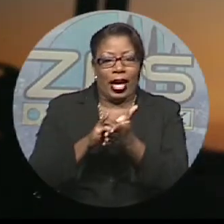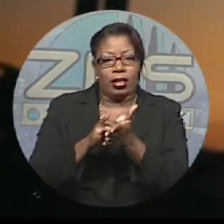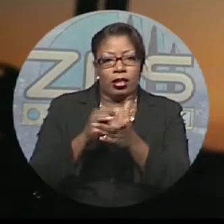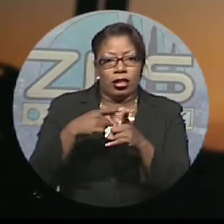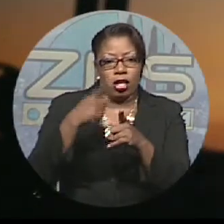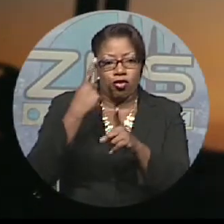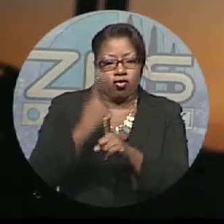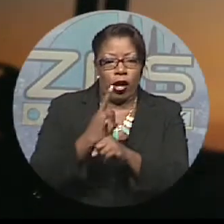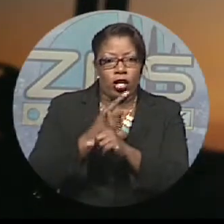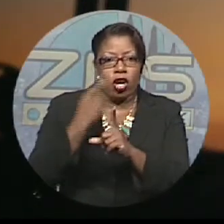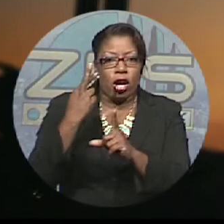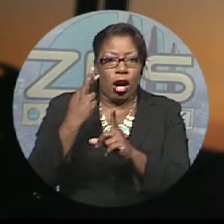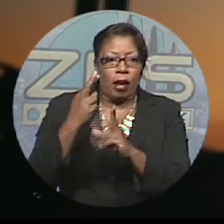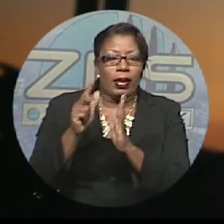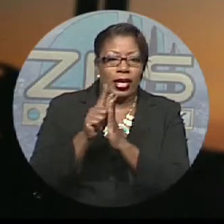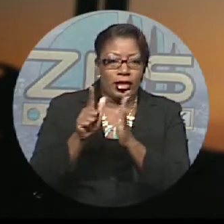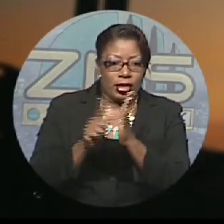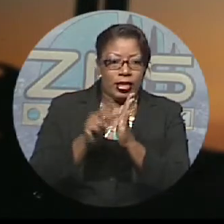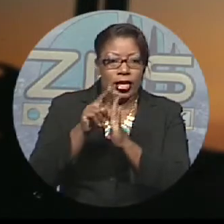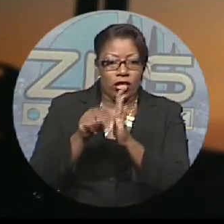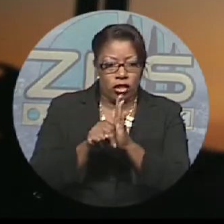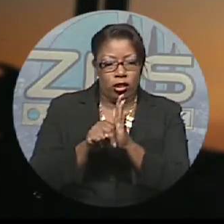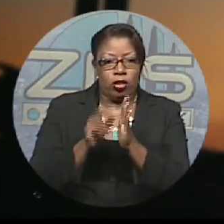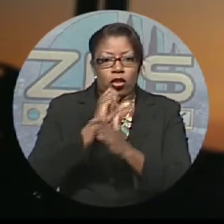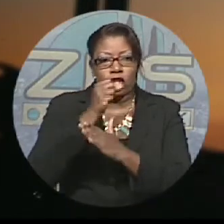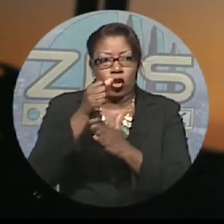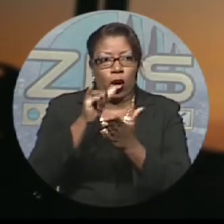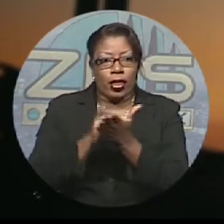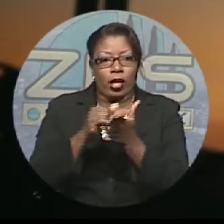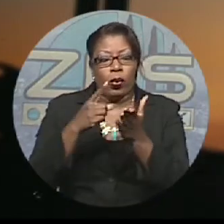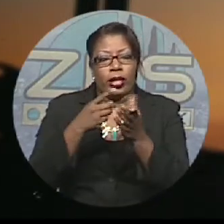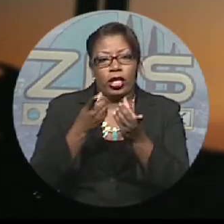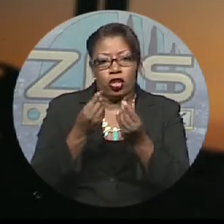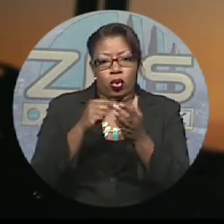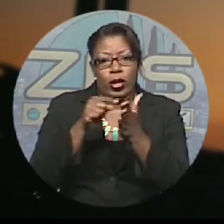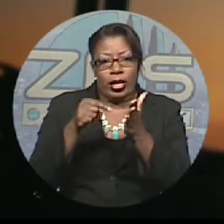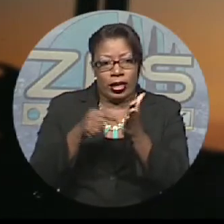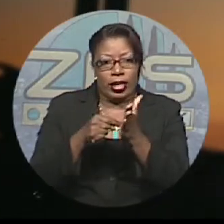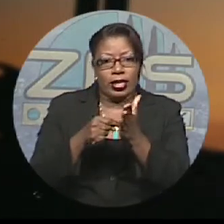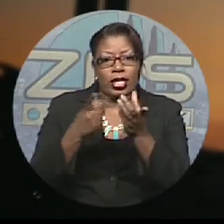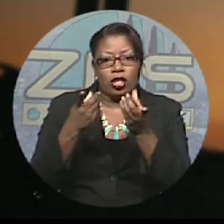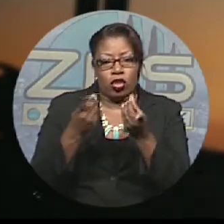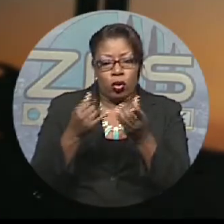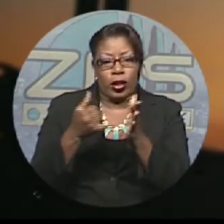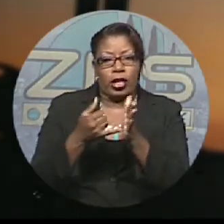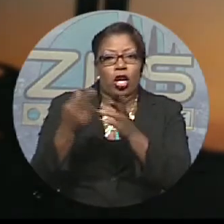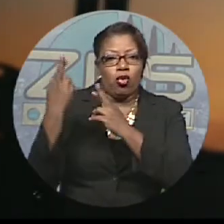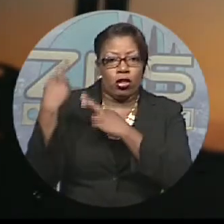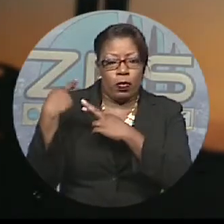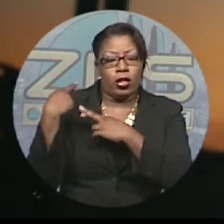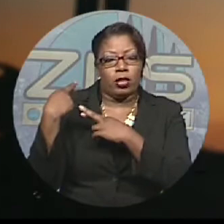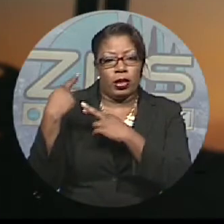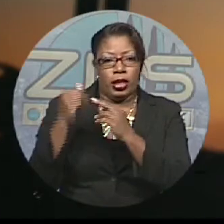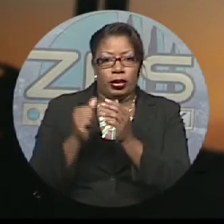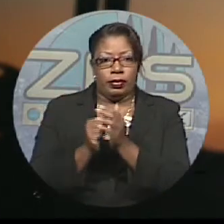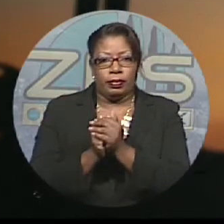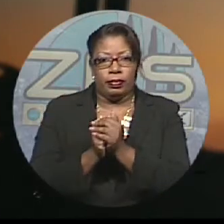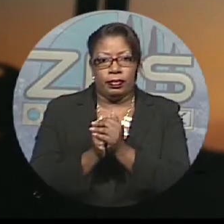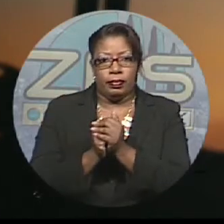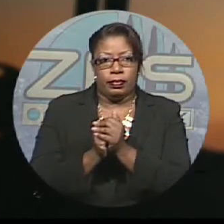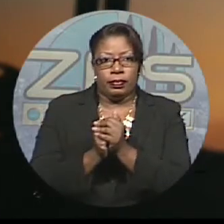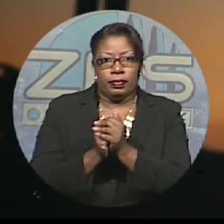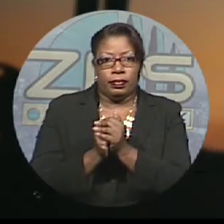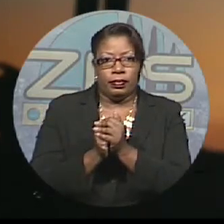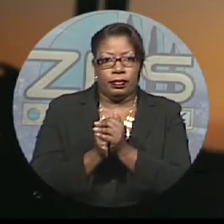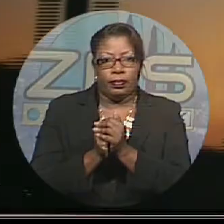proper legislation regime is in place to ensure that when they do advance it, it's done responsibly. Charisma Robinson, ZNS